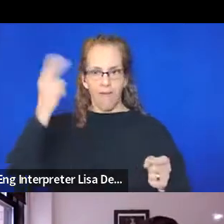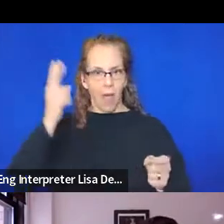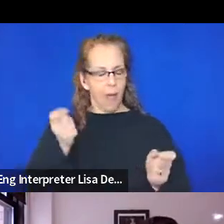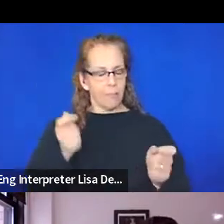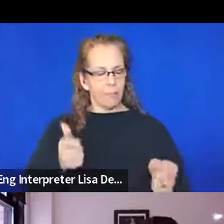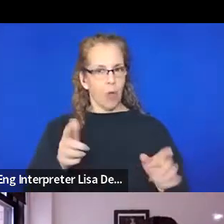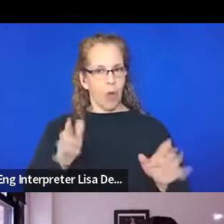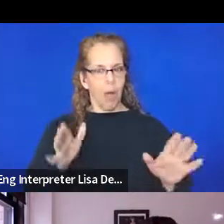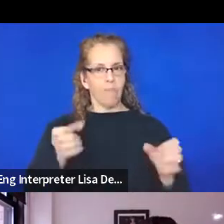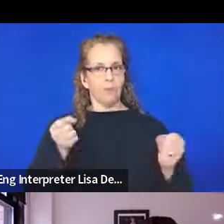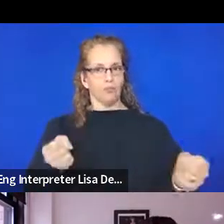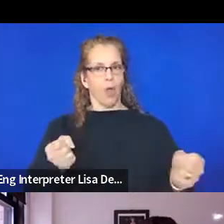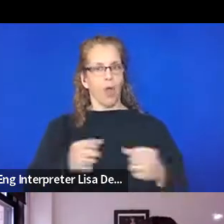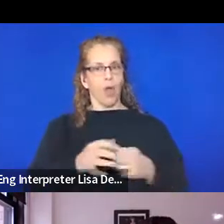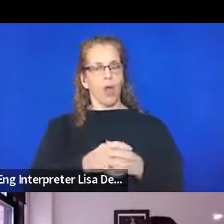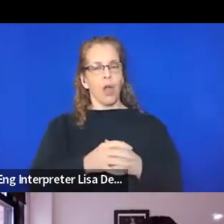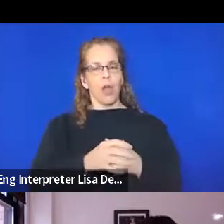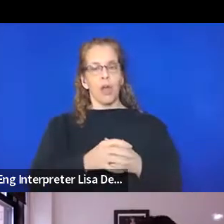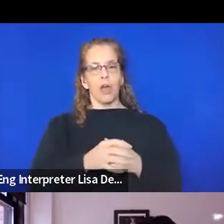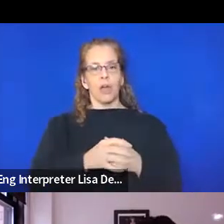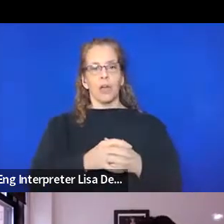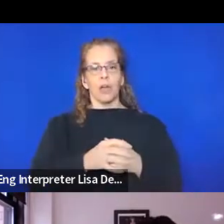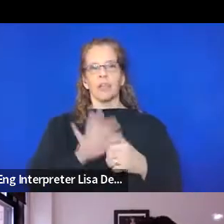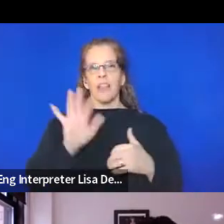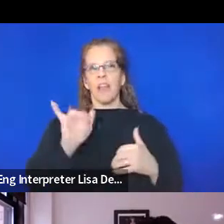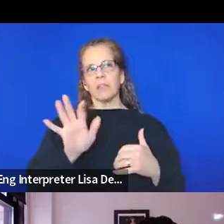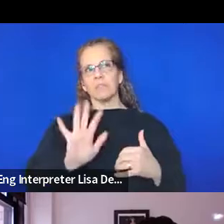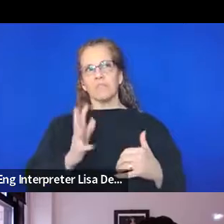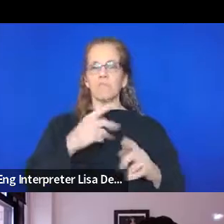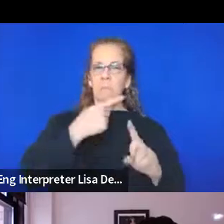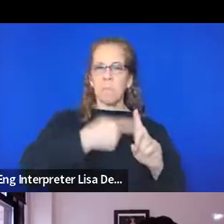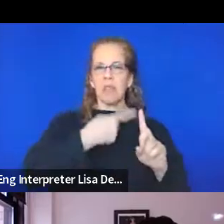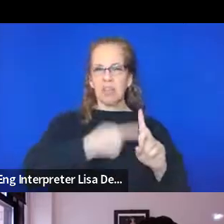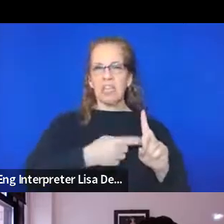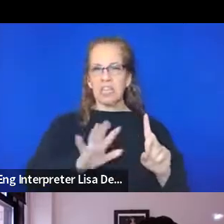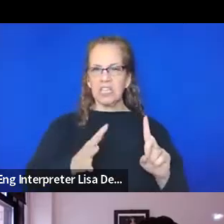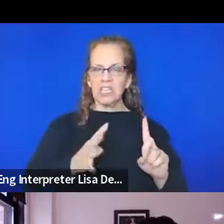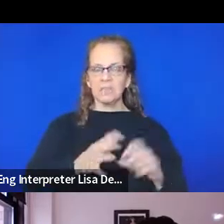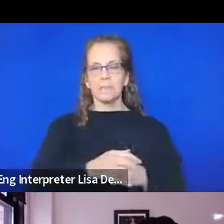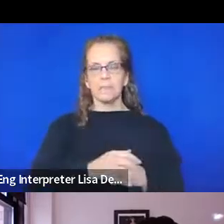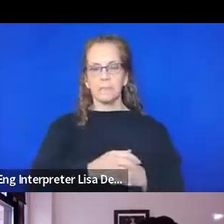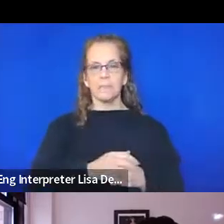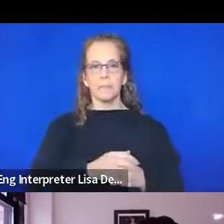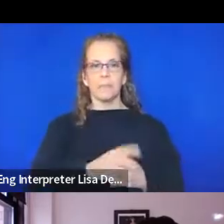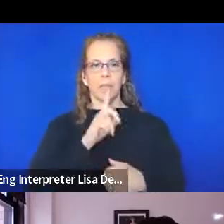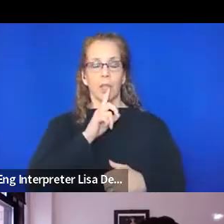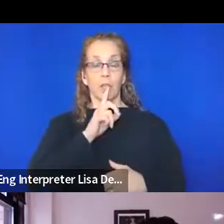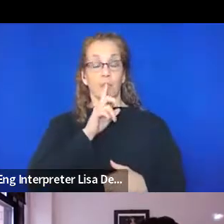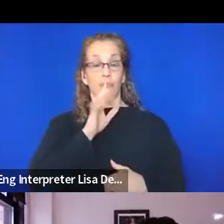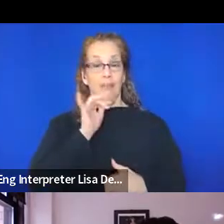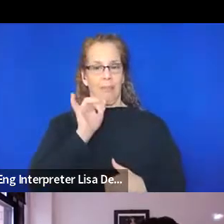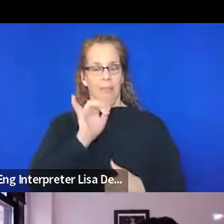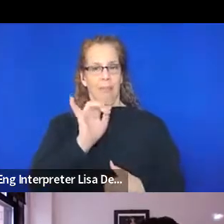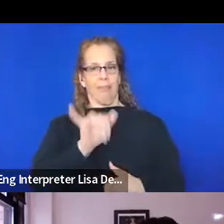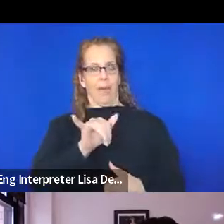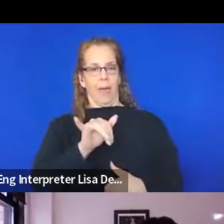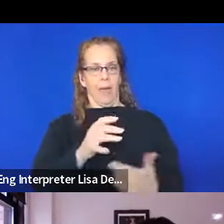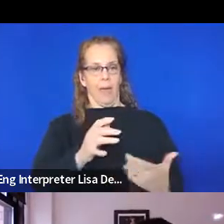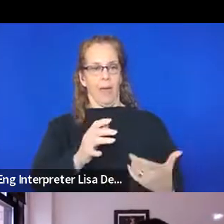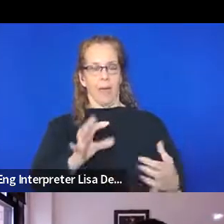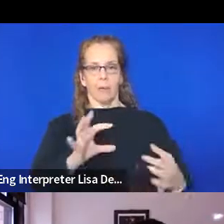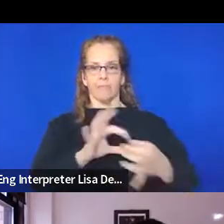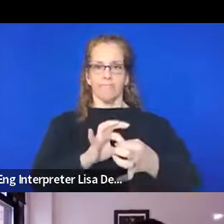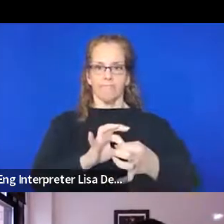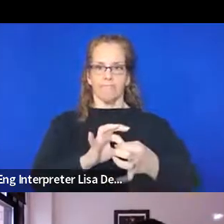that we're doing like on a somewhat monthly basis. And it's allowed us to really deepen our connection to that community. We know a lot